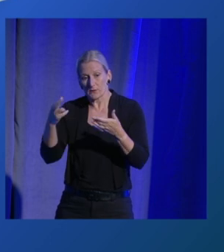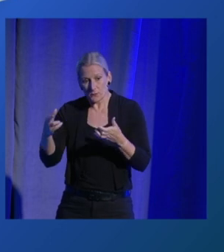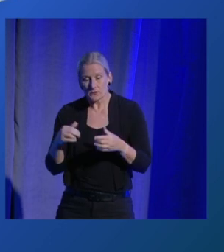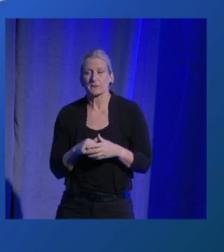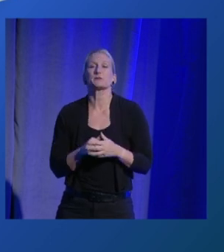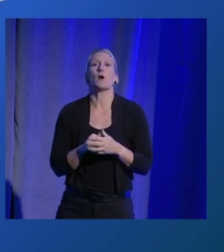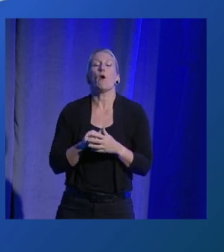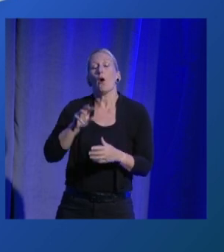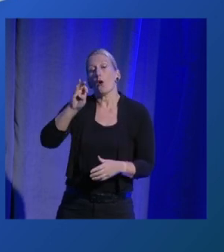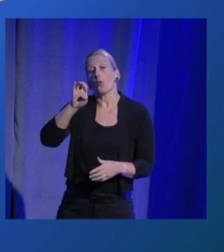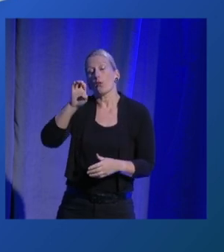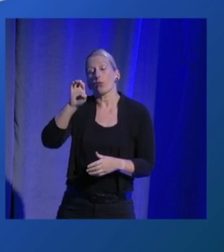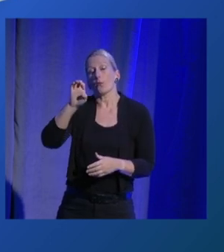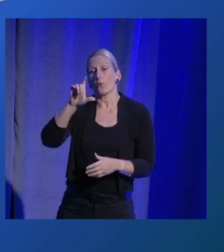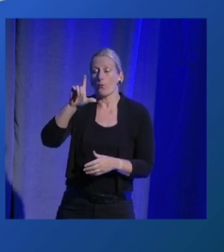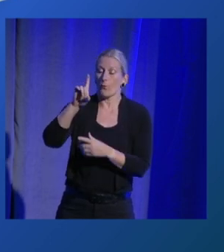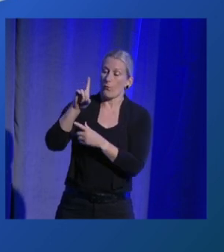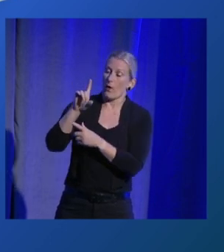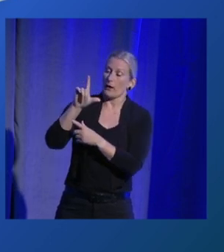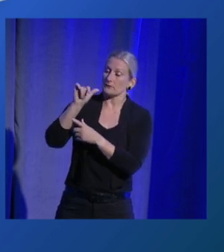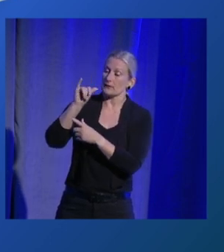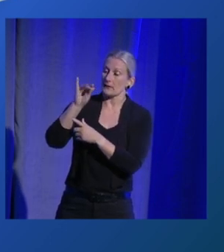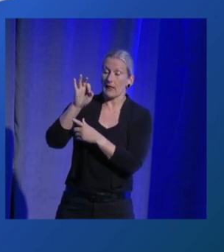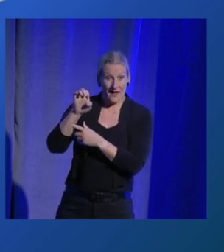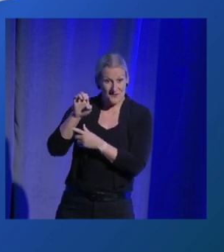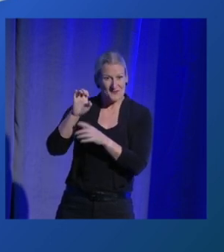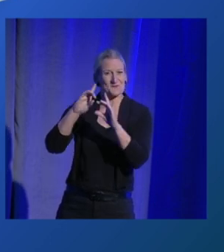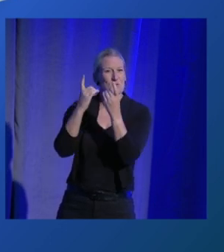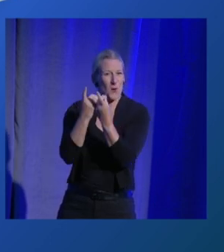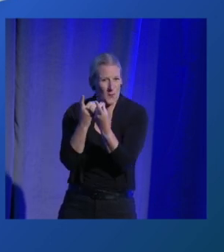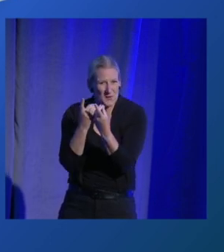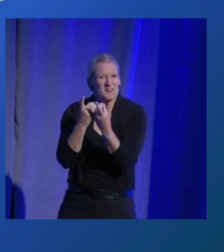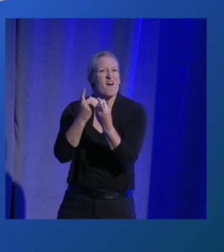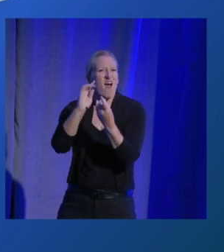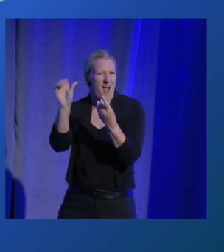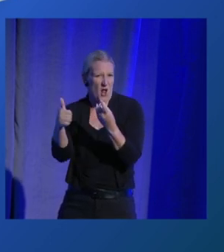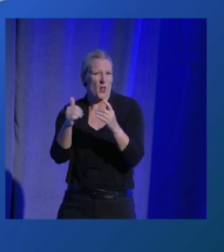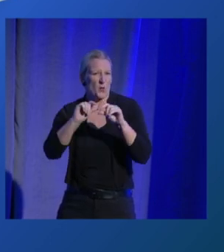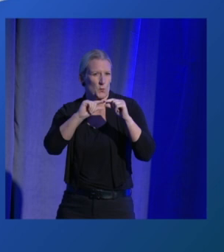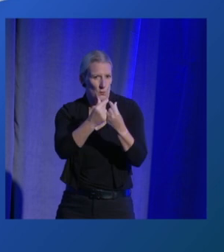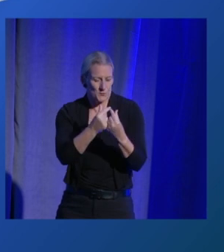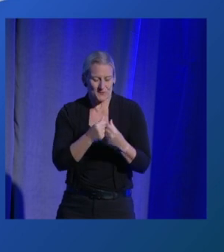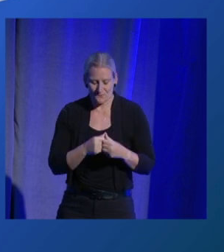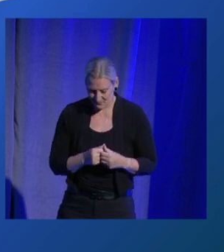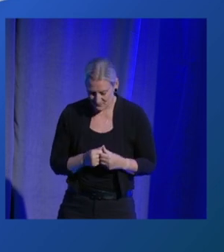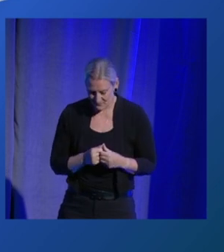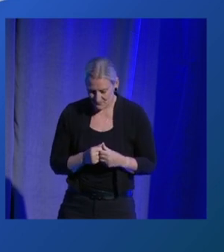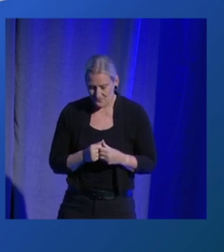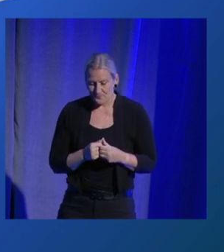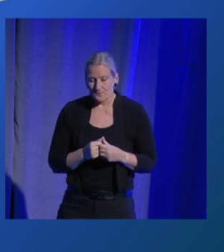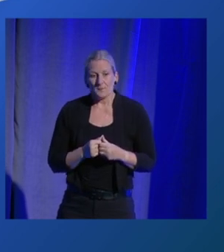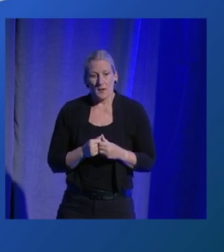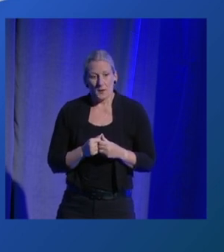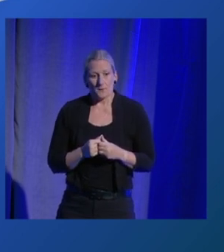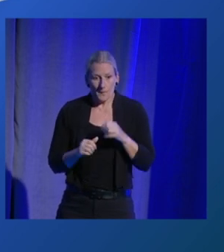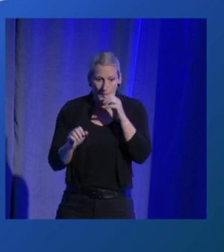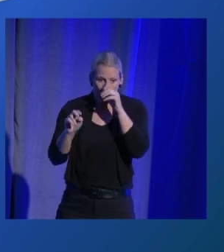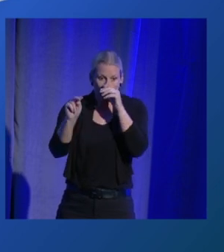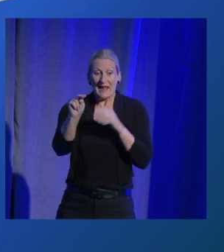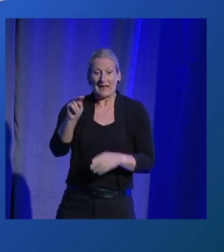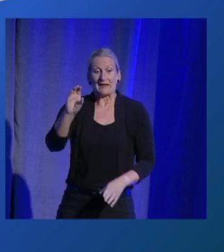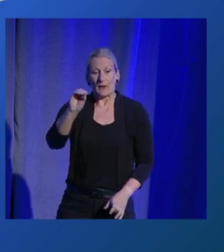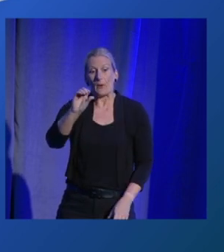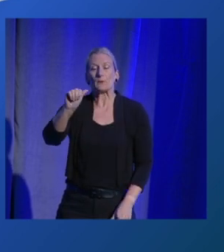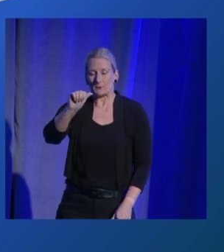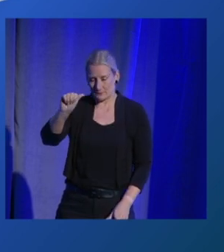Water Resources Commission and I spent time at the National Oceanic and Atmospheric Administration uh working